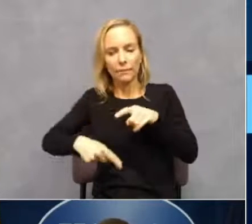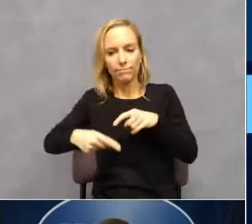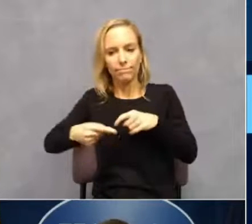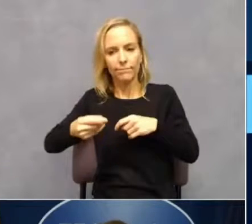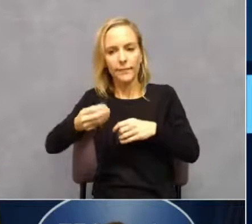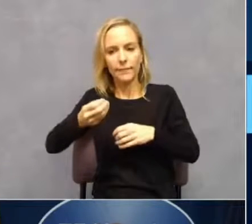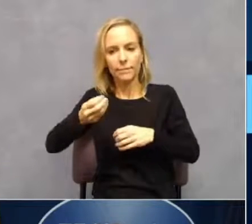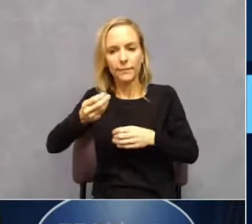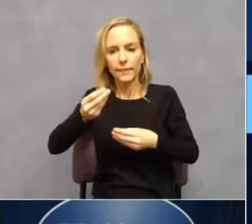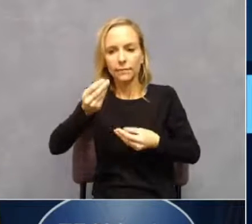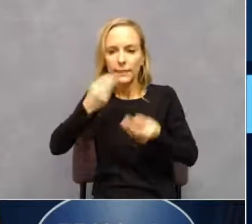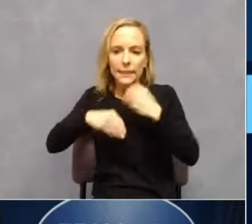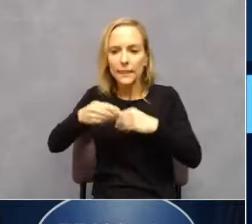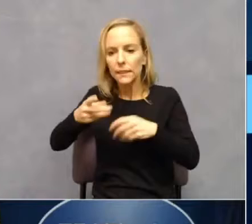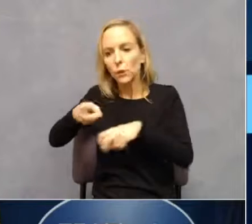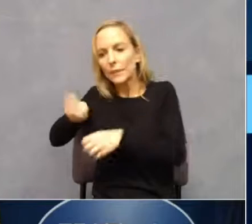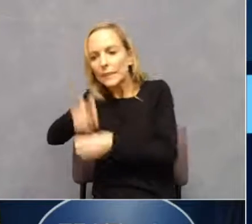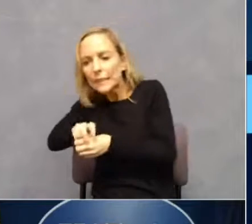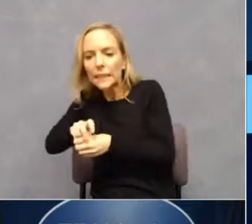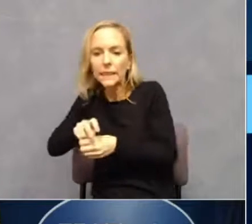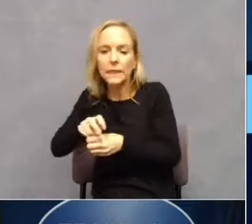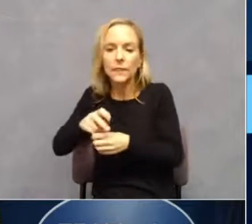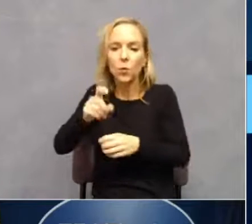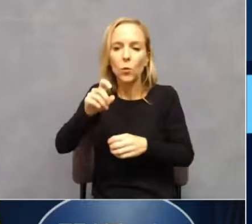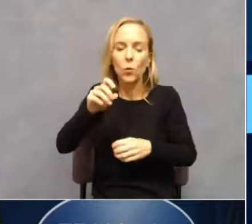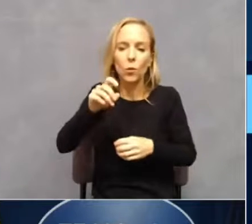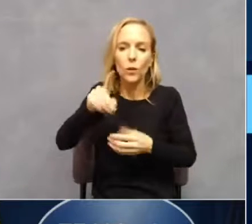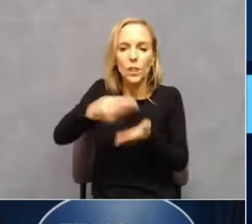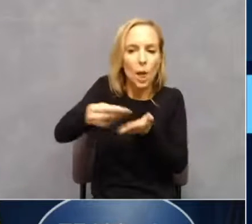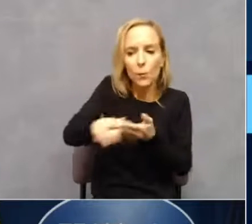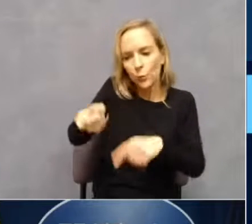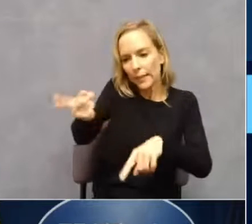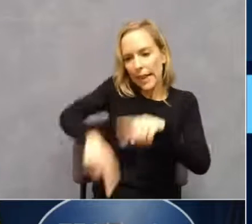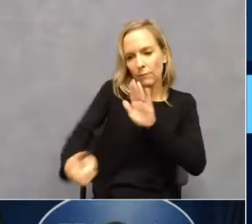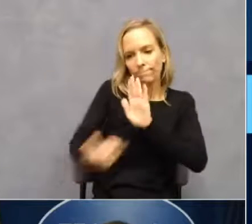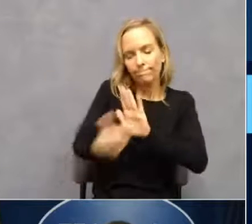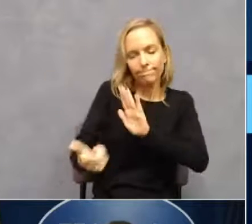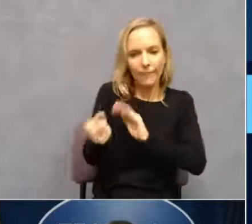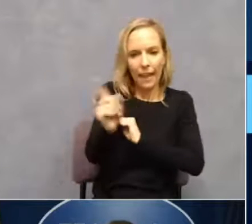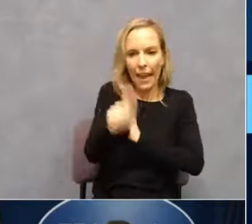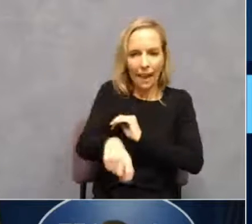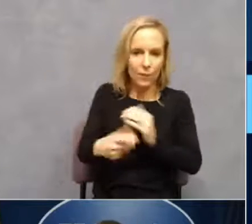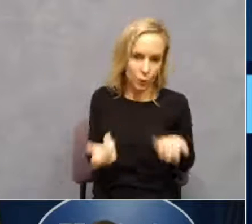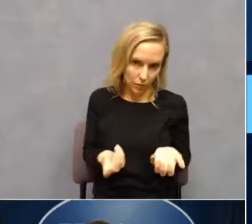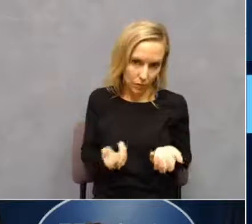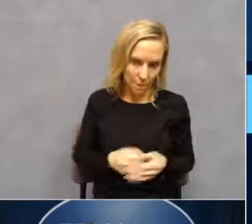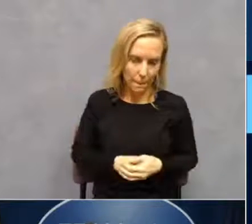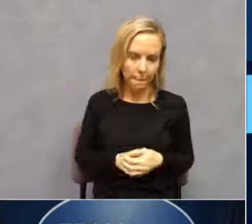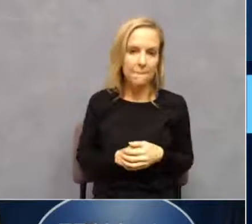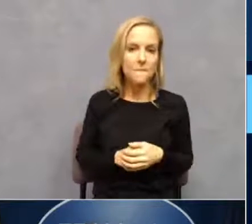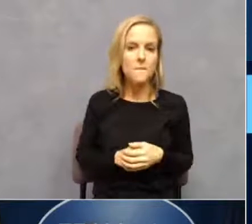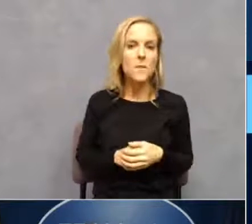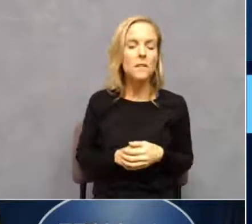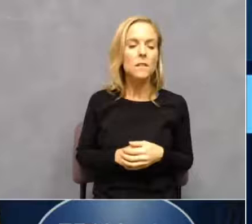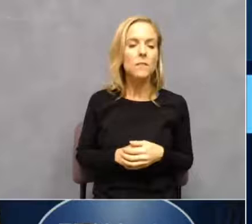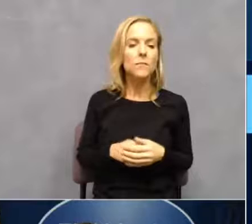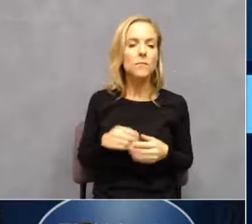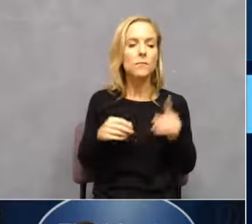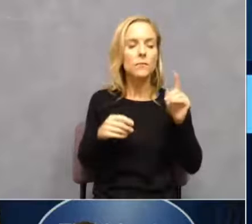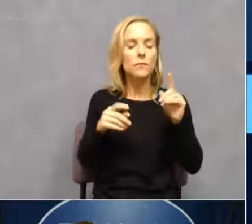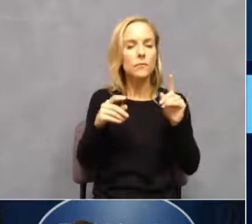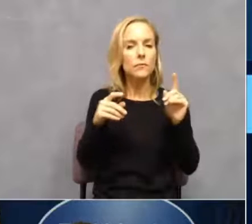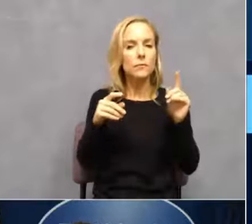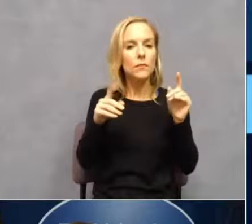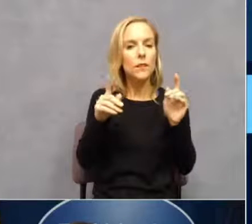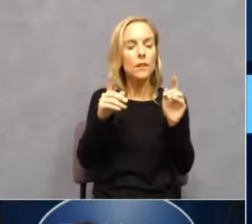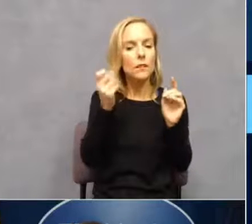best way that we can get compliance back up again. Here's another thing that was in this White House recommendation